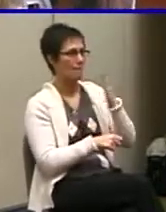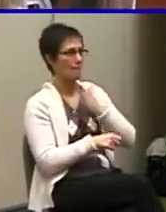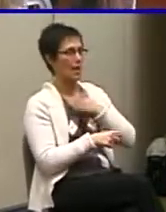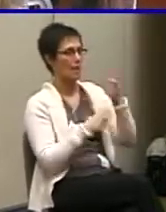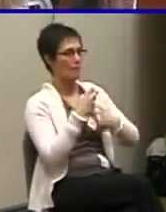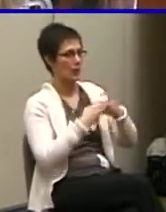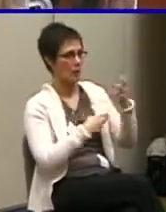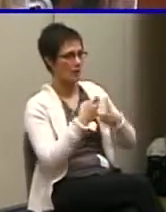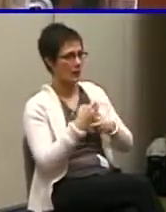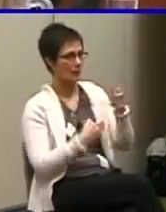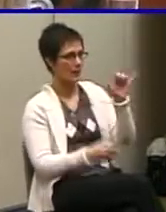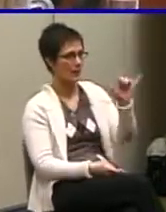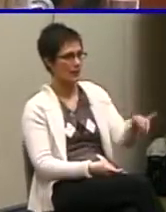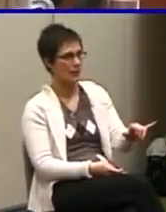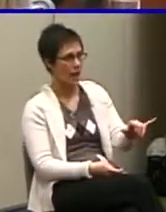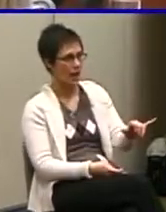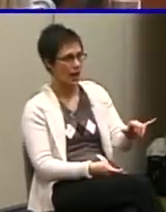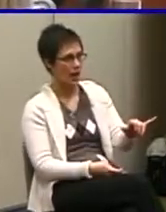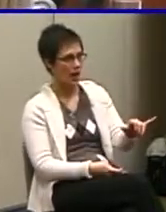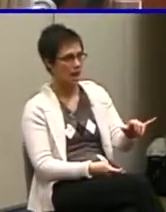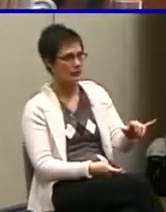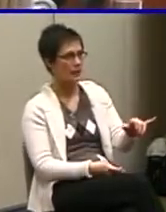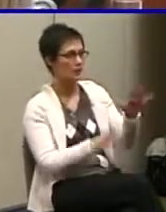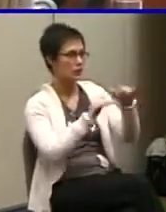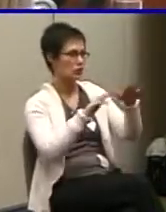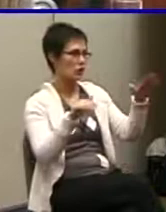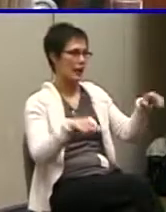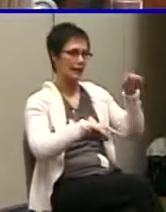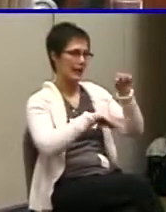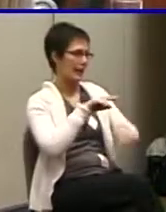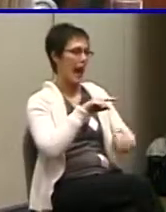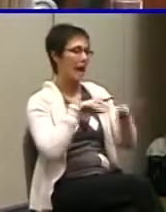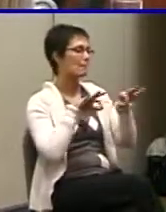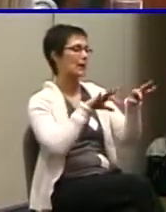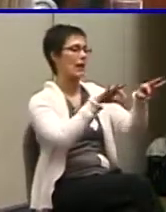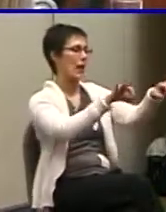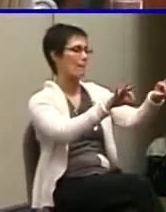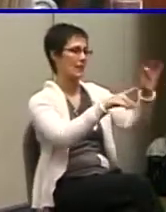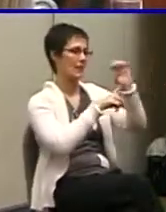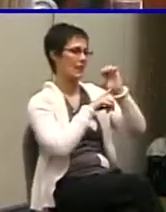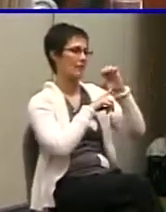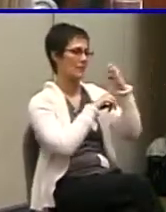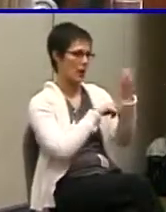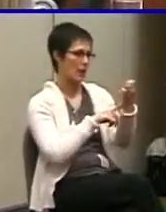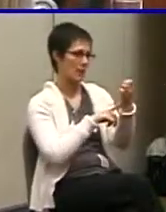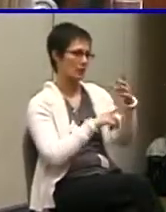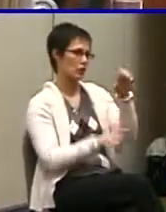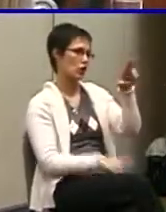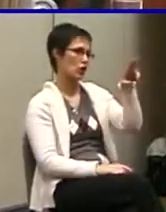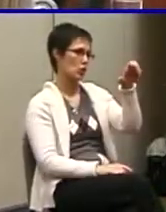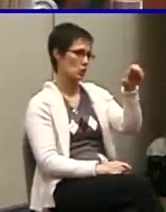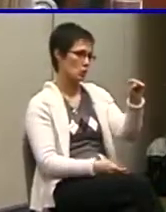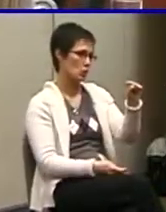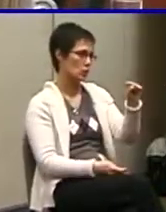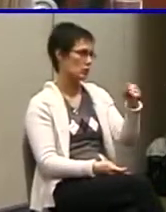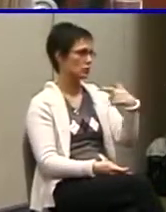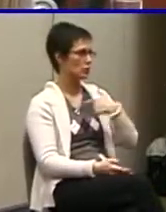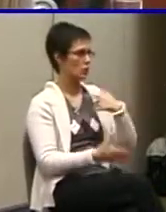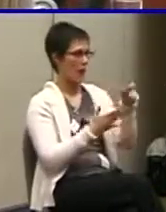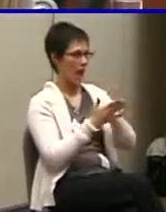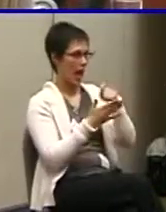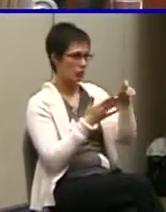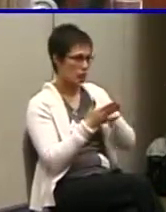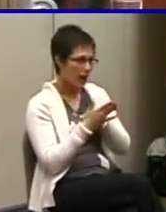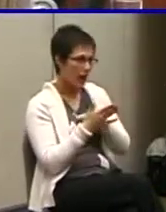that the child did not pick up on the environmental cues. Mm-hmm. So when I write a hypothesis, do I just write something about